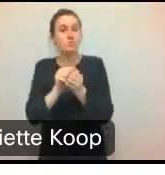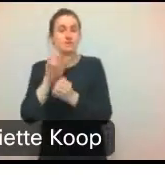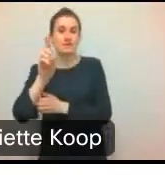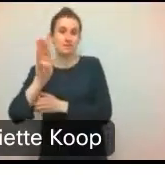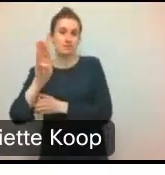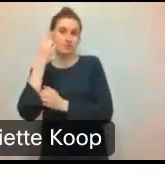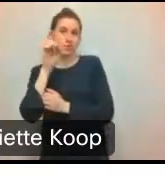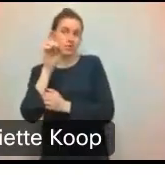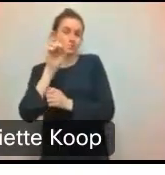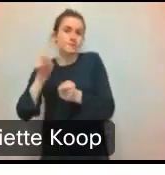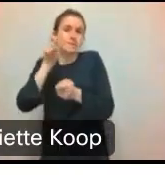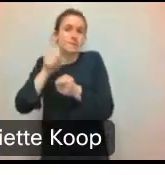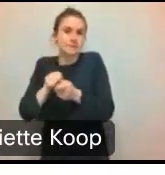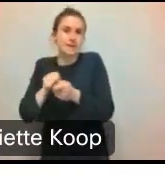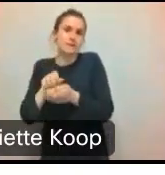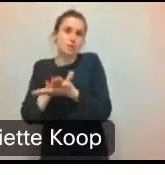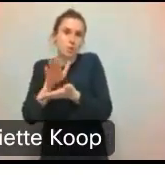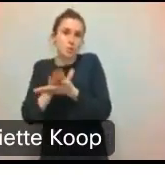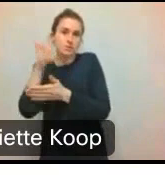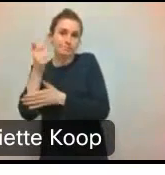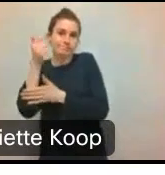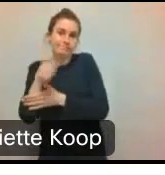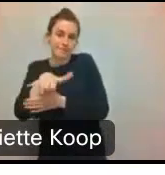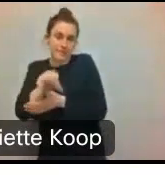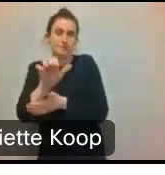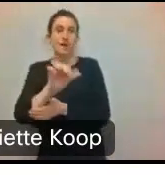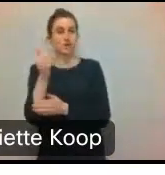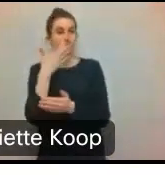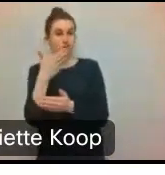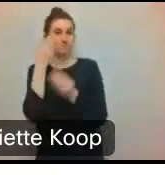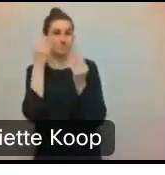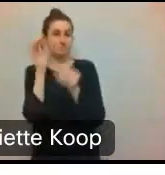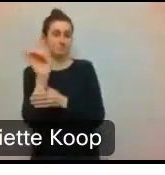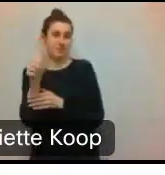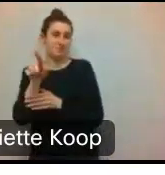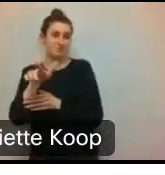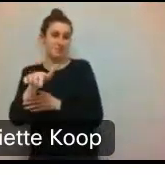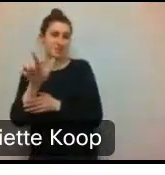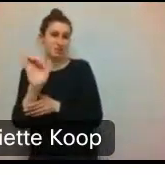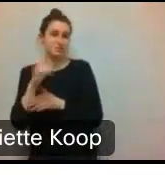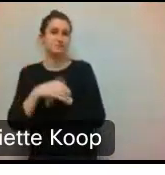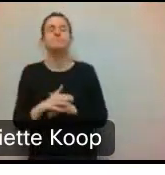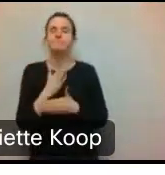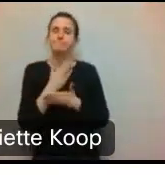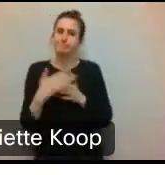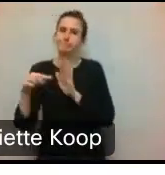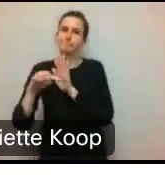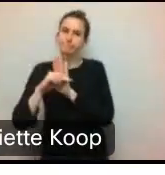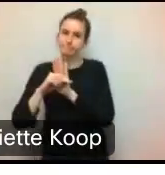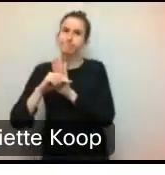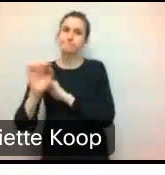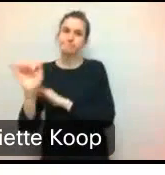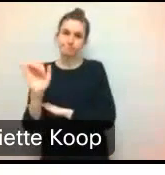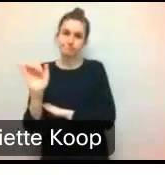certain institutions, but there's a lot of really good open stuff out there too. But there are some disadvantages. I am